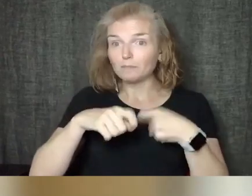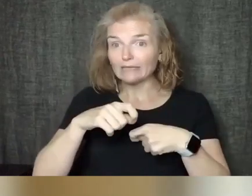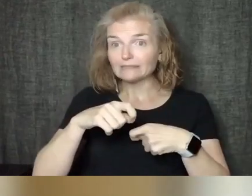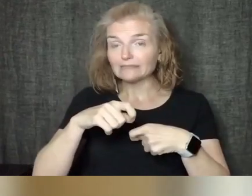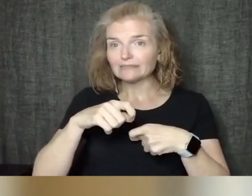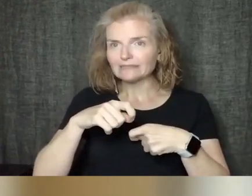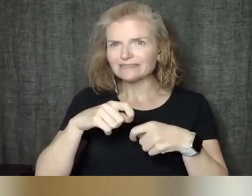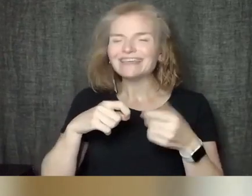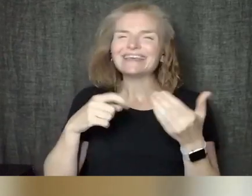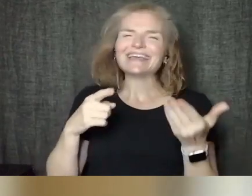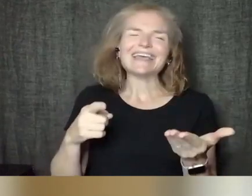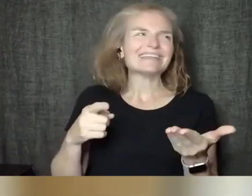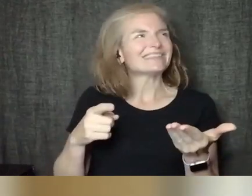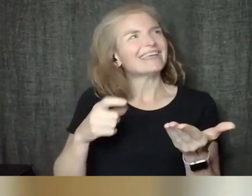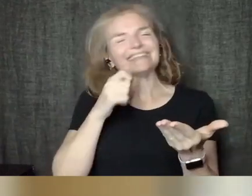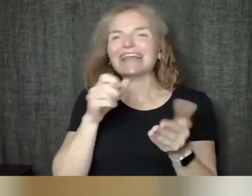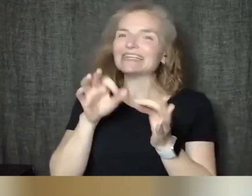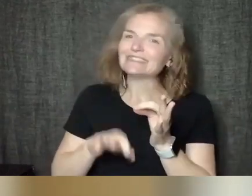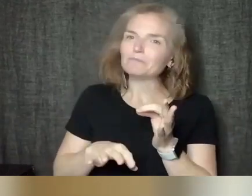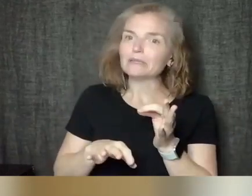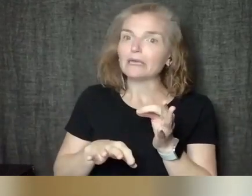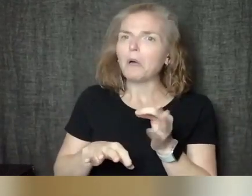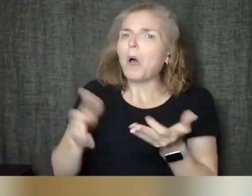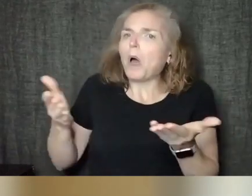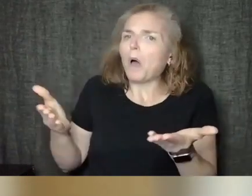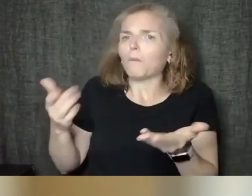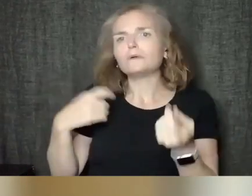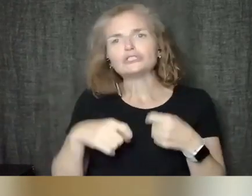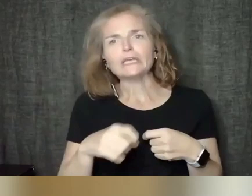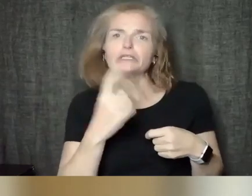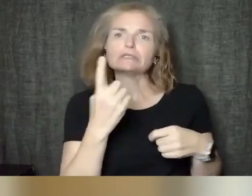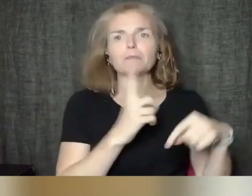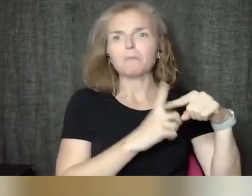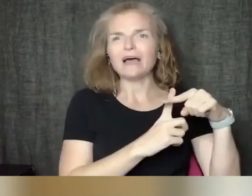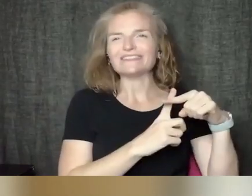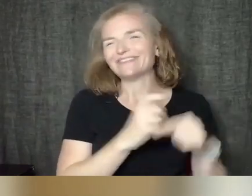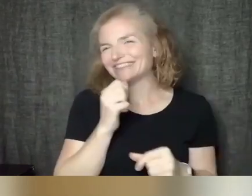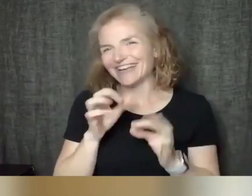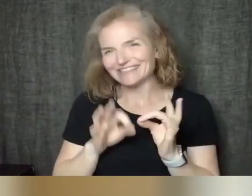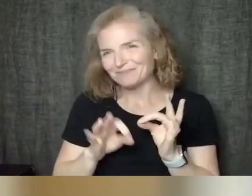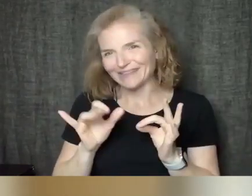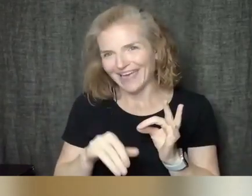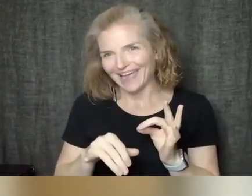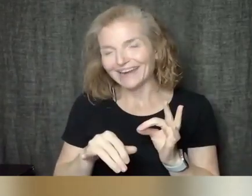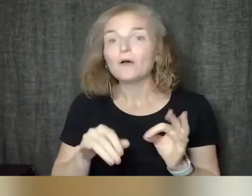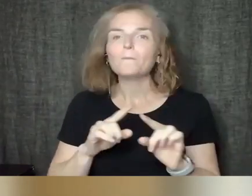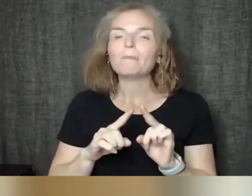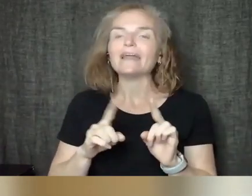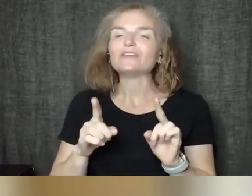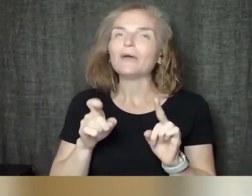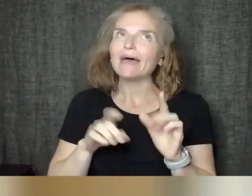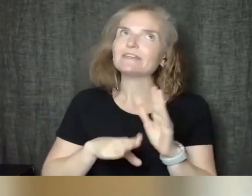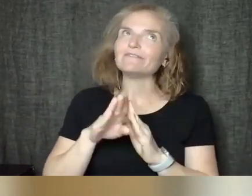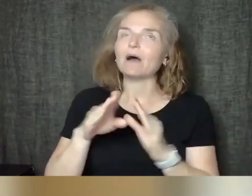our minds to some positive thinking? It's not about positive thinking so much. It's about developing flexibility. Because if you're